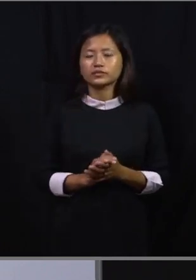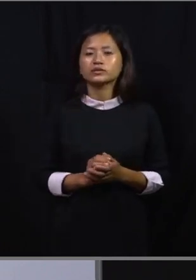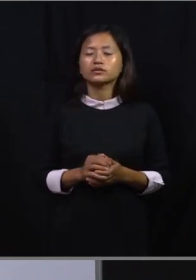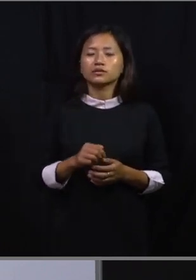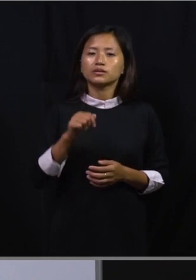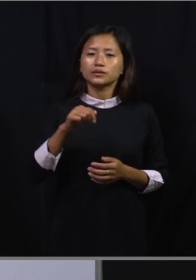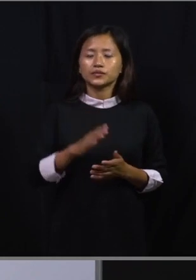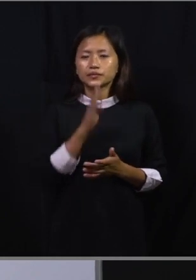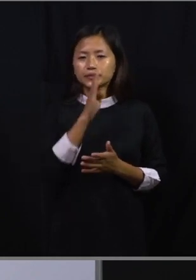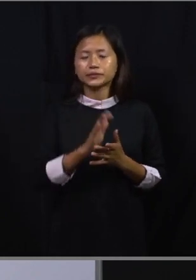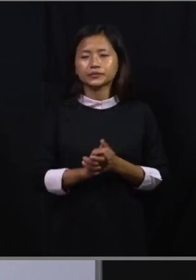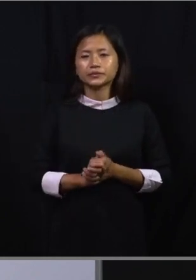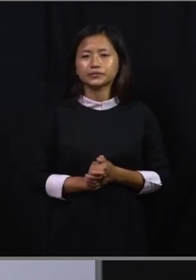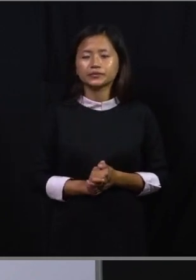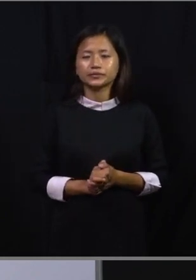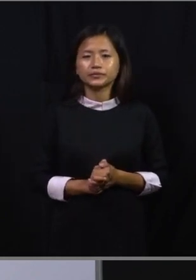will be